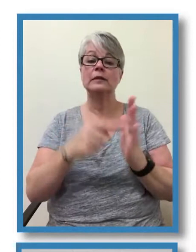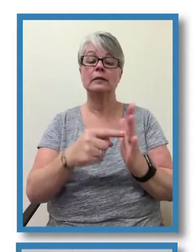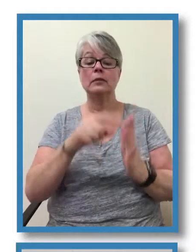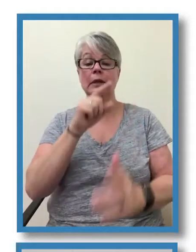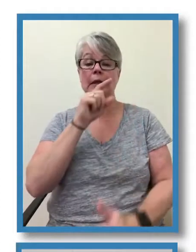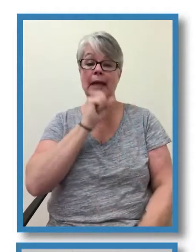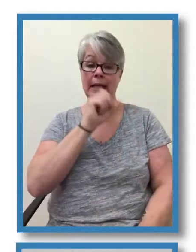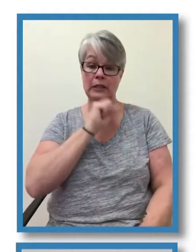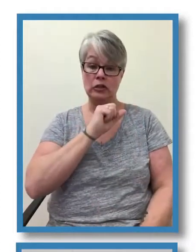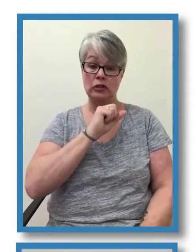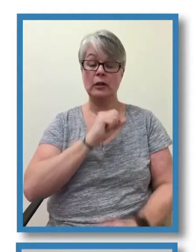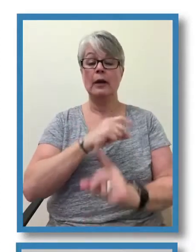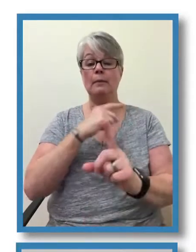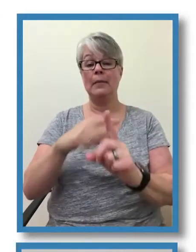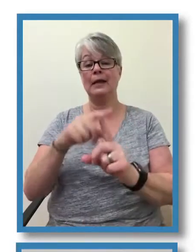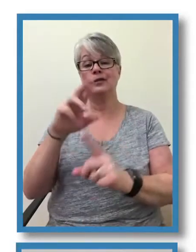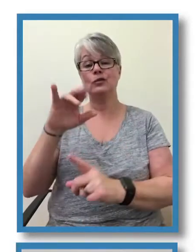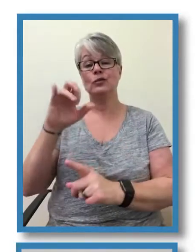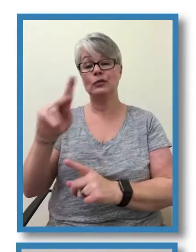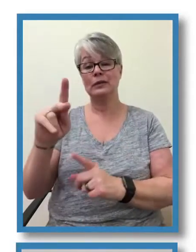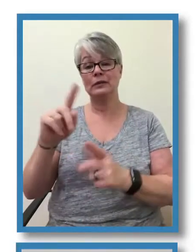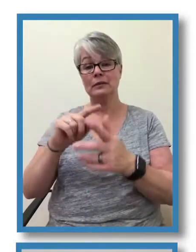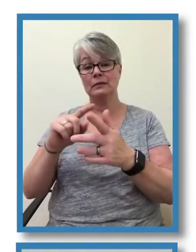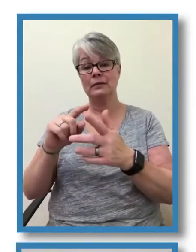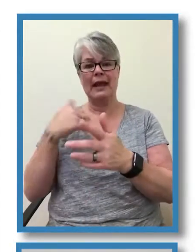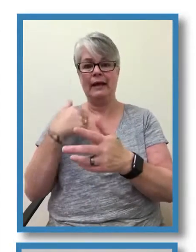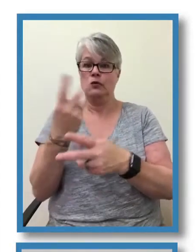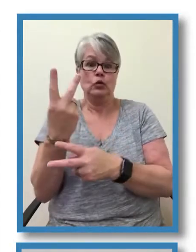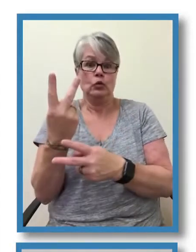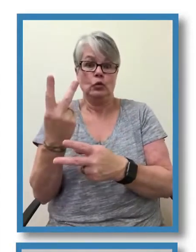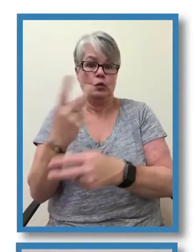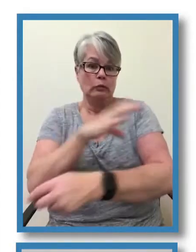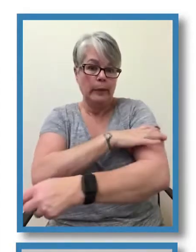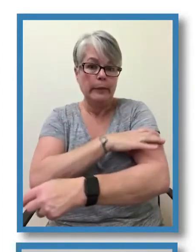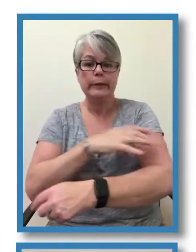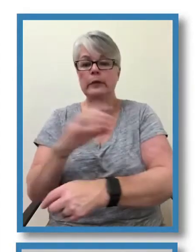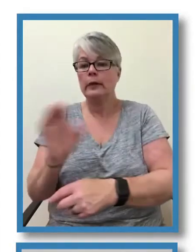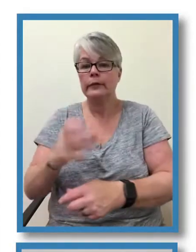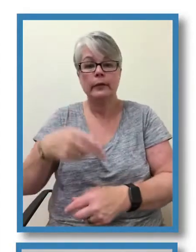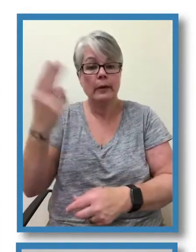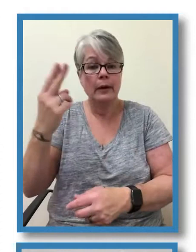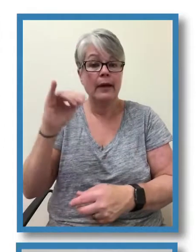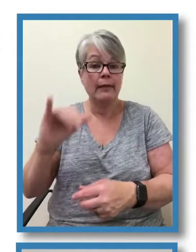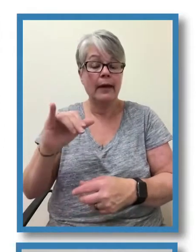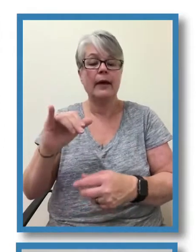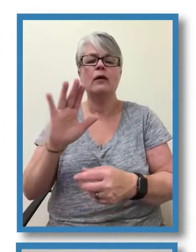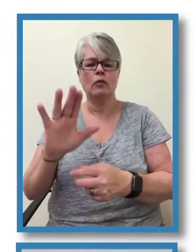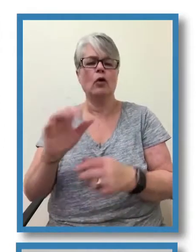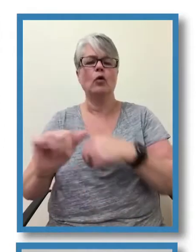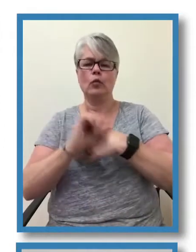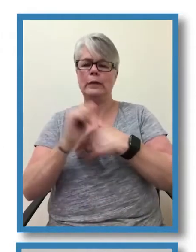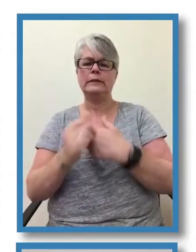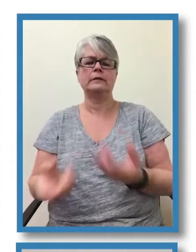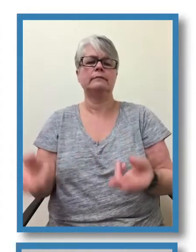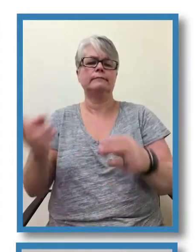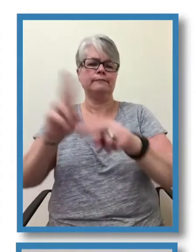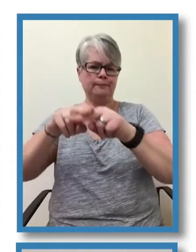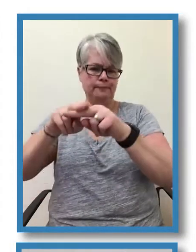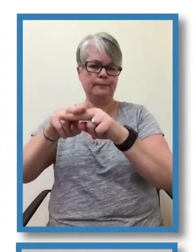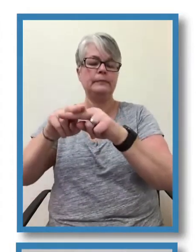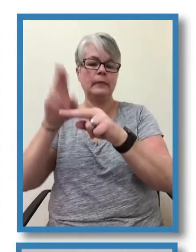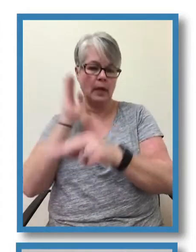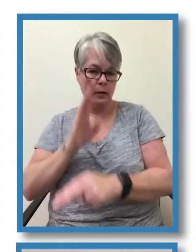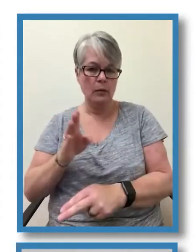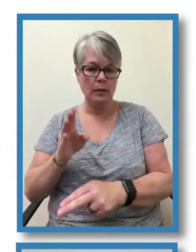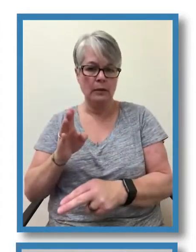age alone. So this is really why we want to emphasize looking at that list of reversible risk factors and looking